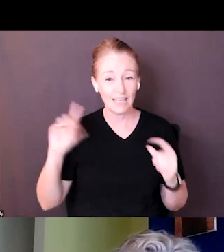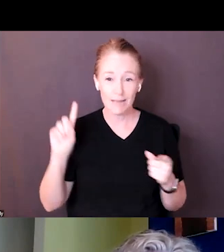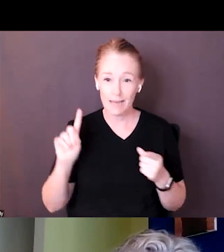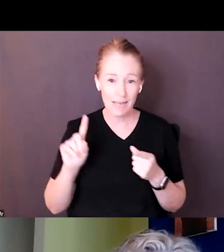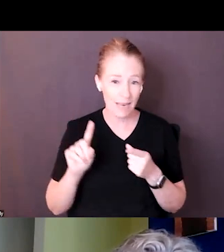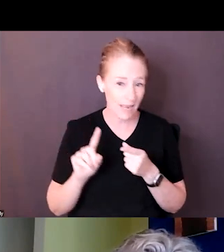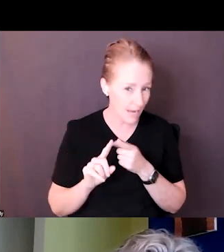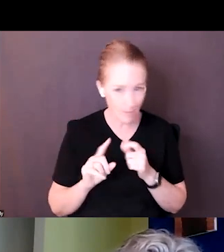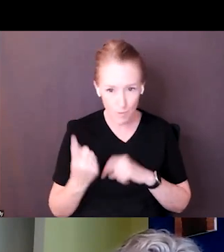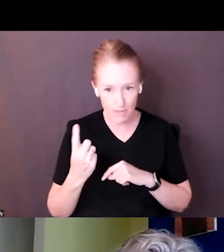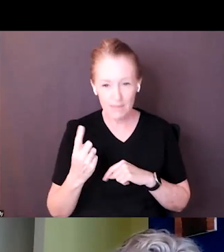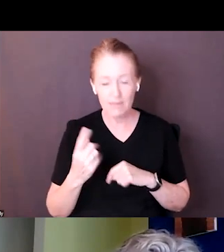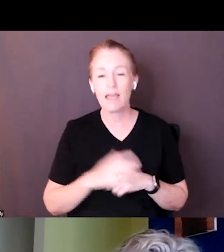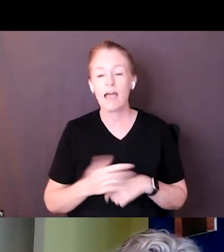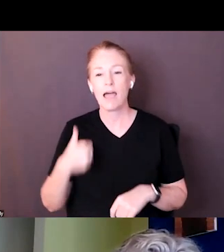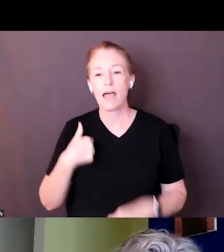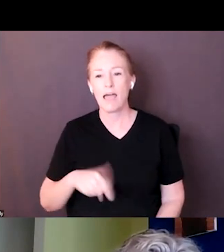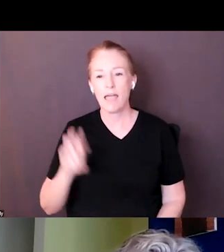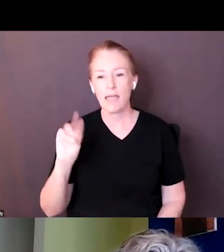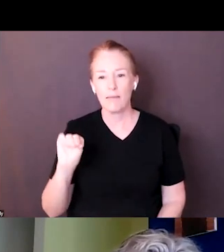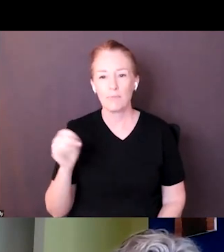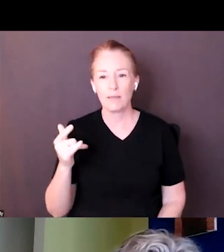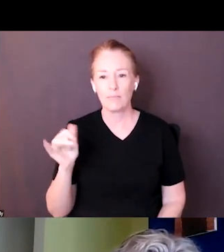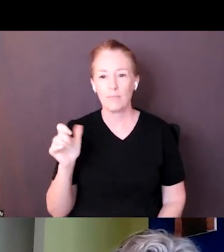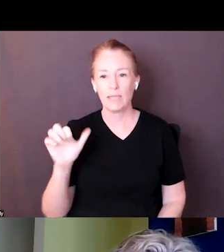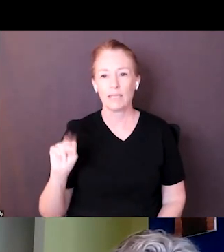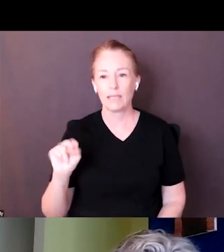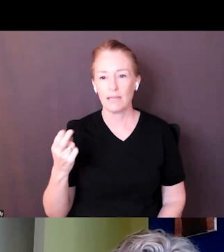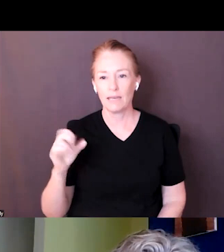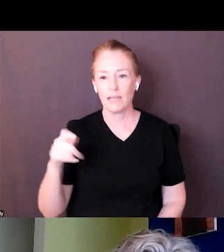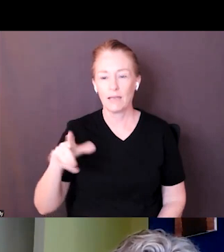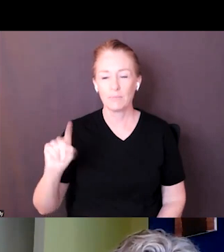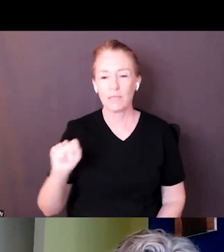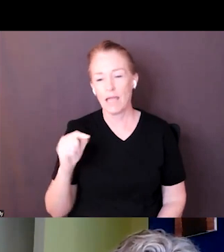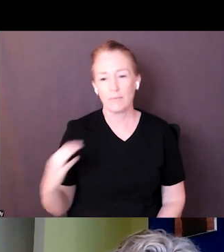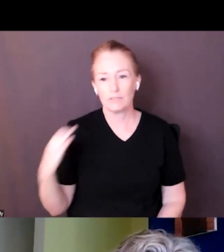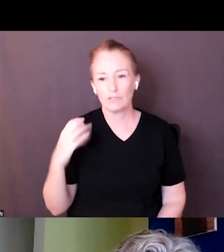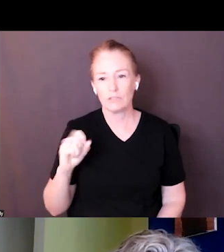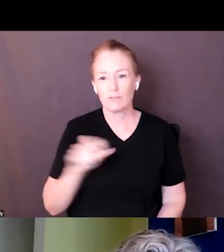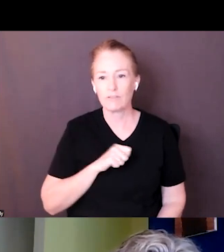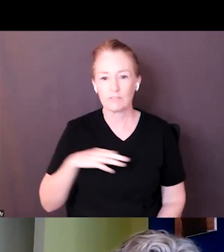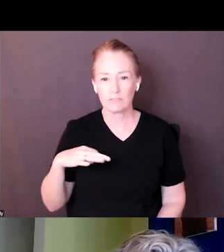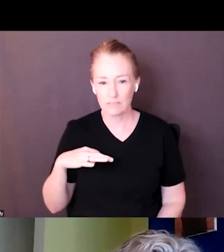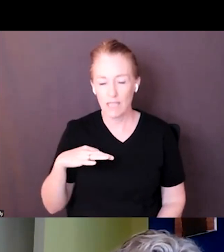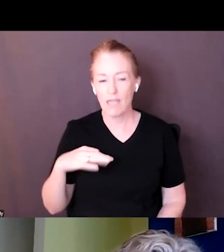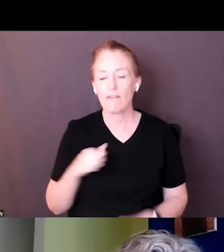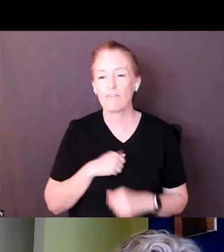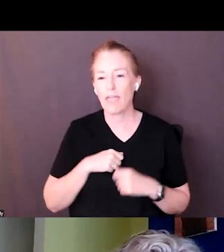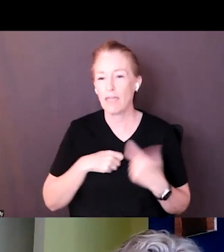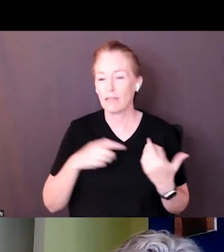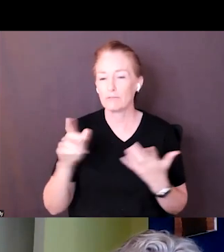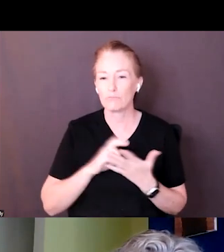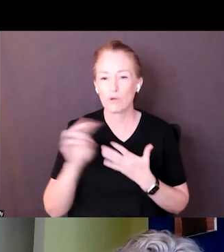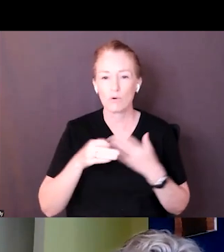My name is Megan Haupt. I'm Chief of Staff with the National Association of State Mental Health Program Directors. I'm thrilled to be